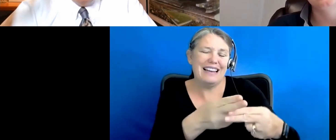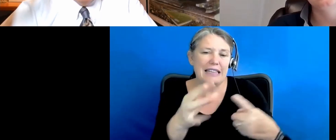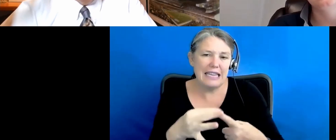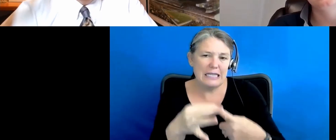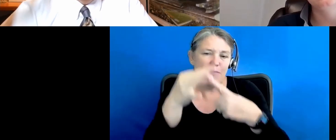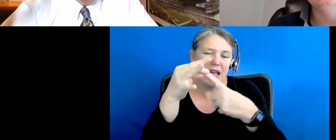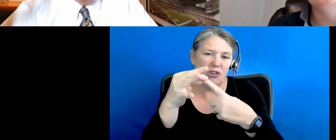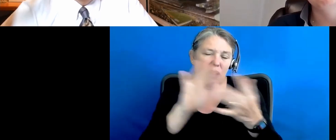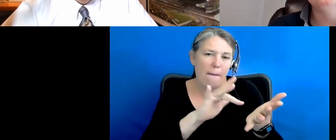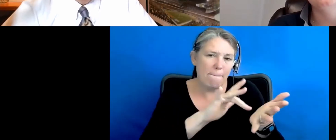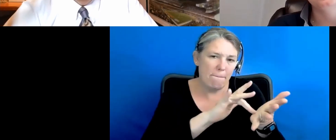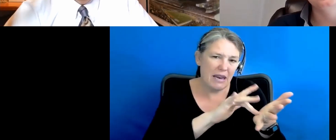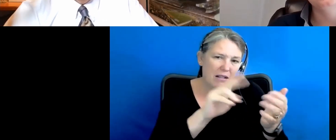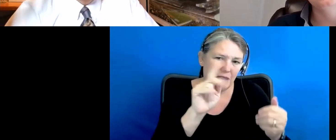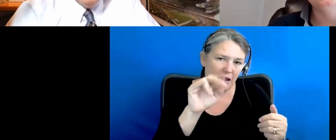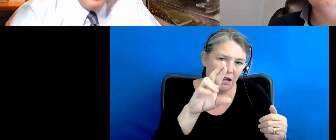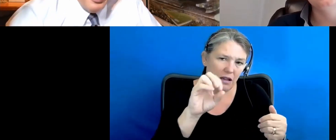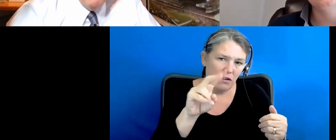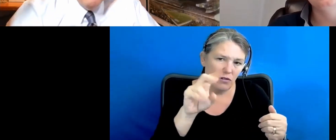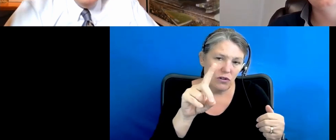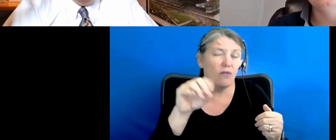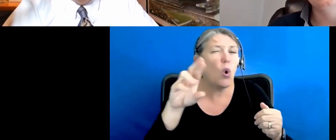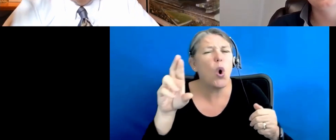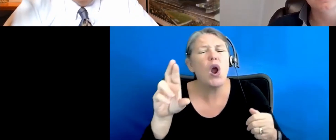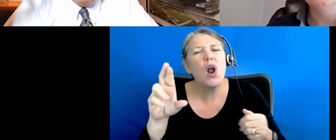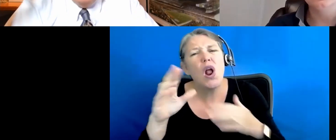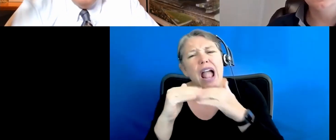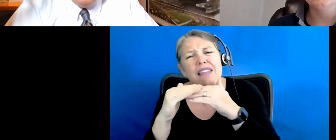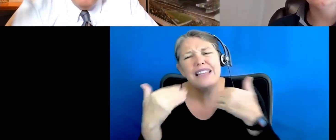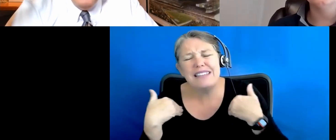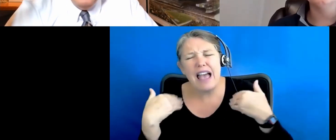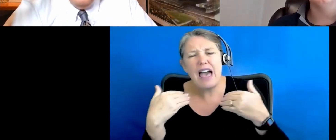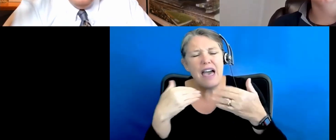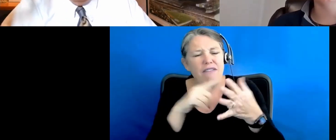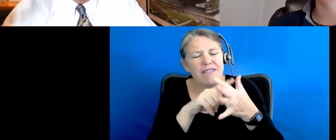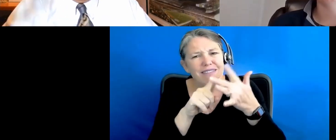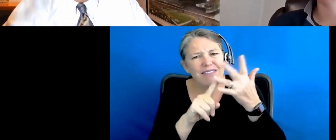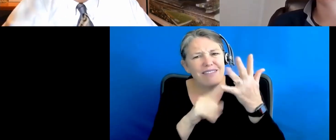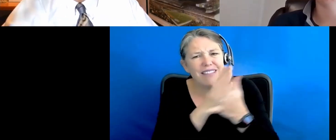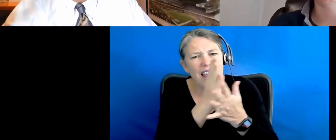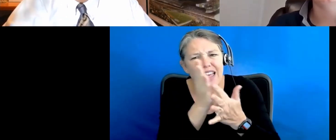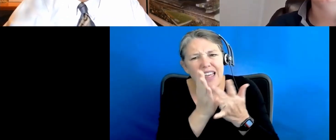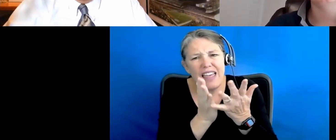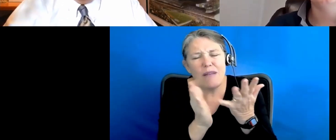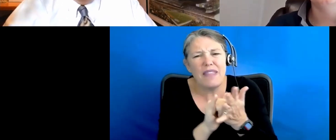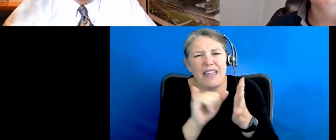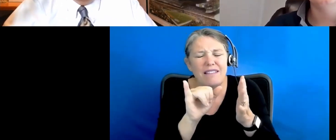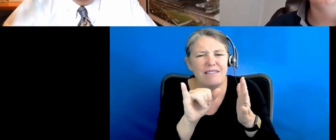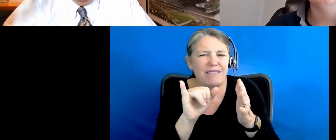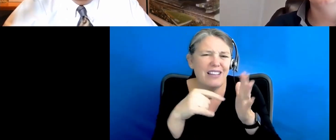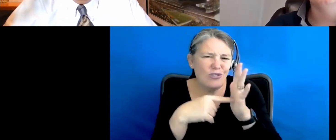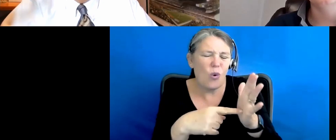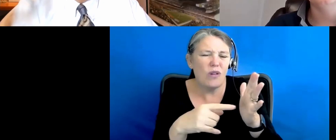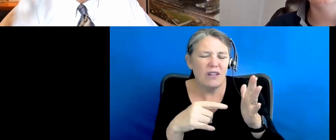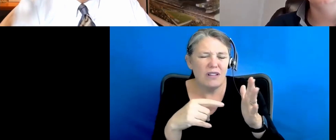special medically underserved population, or at least have each of those elements that I identified, those benefits of